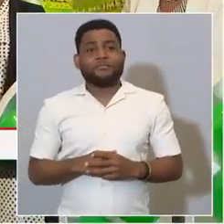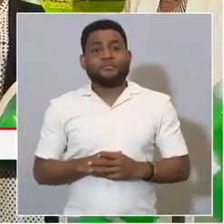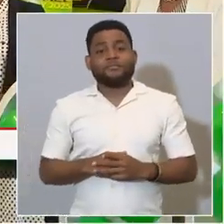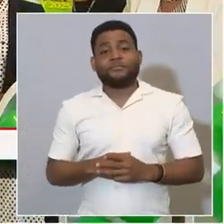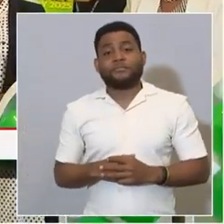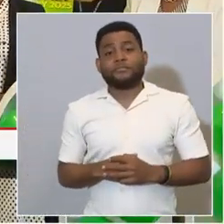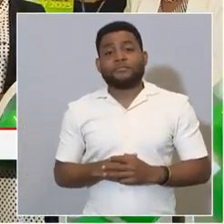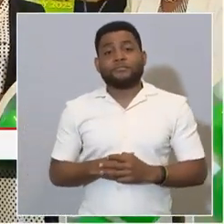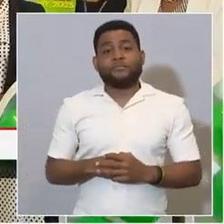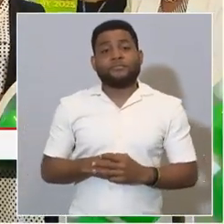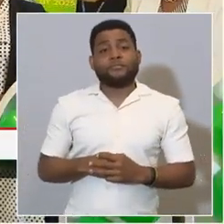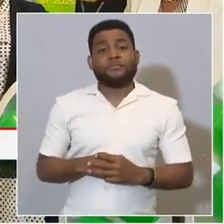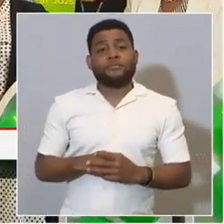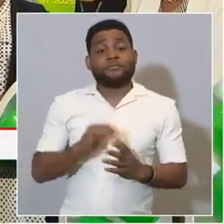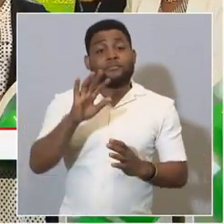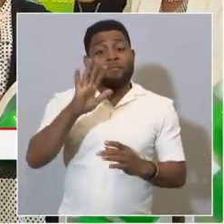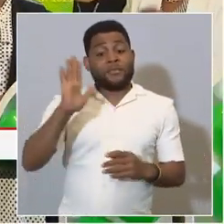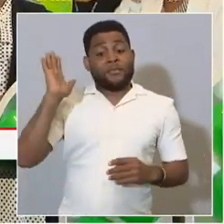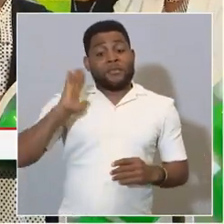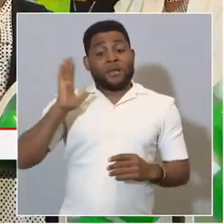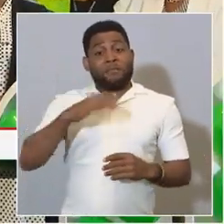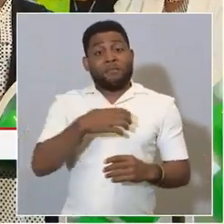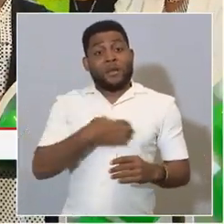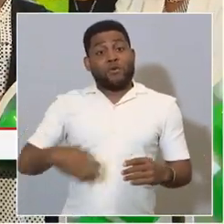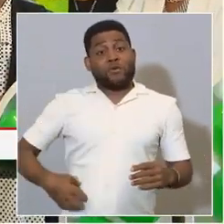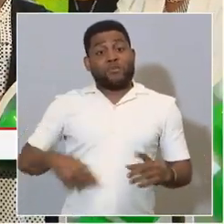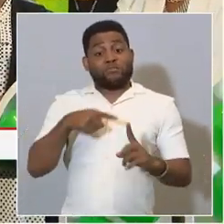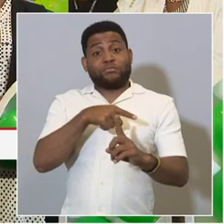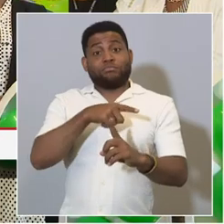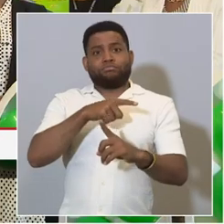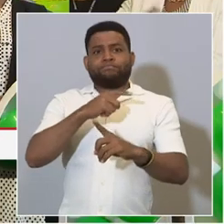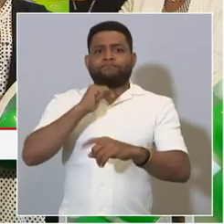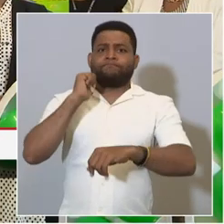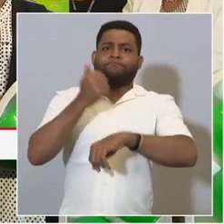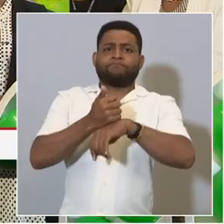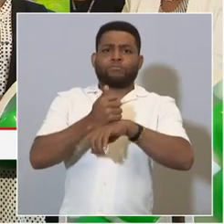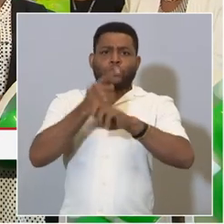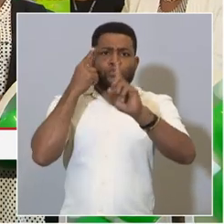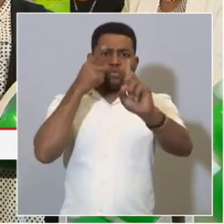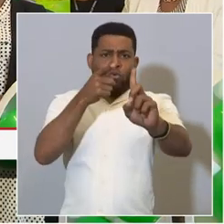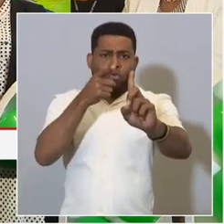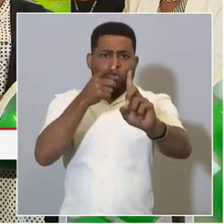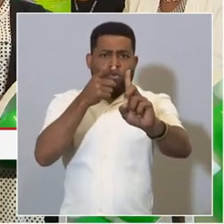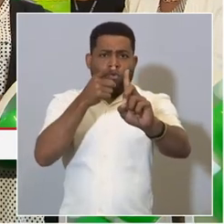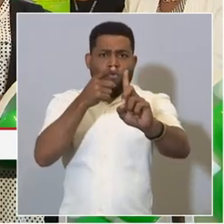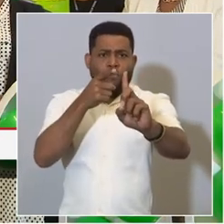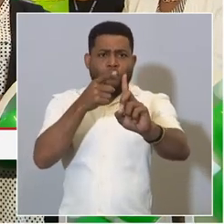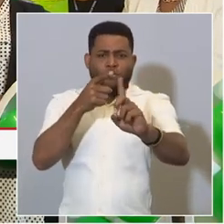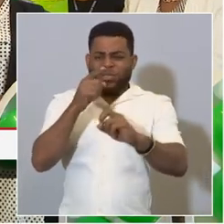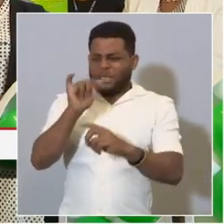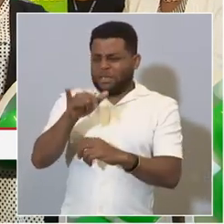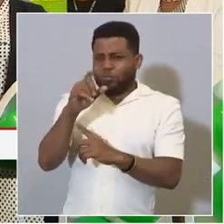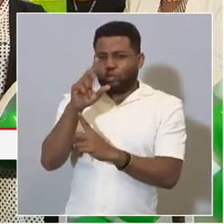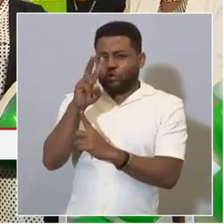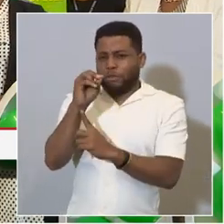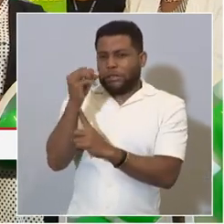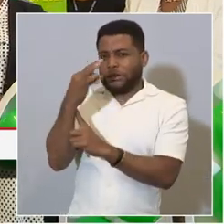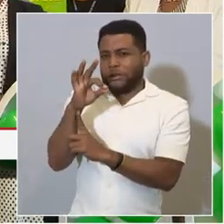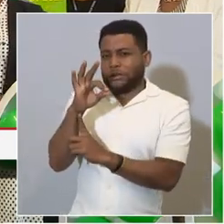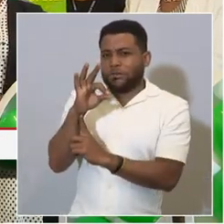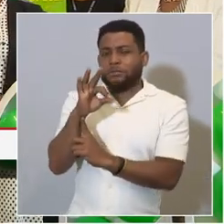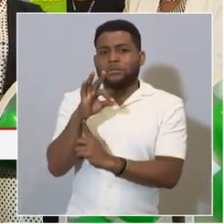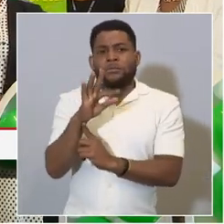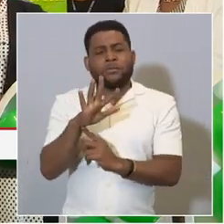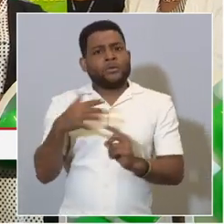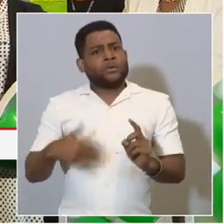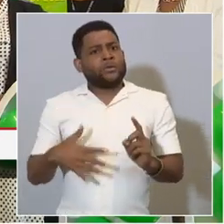When she established this goal about 5 years ago in 2019, she called it audacious, and yes, it's audacious,